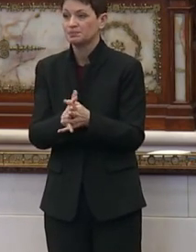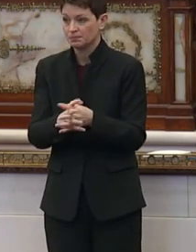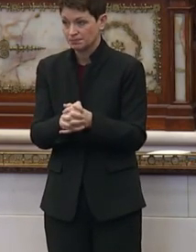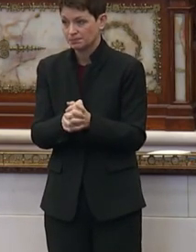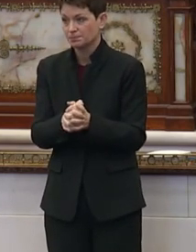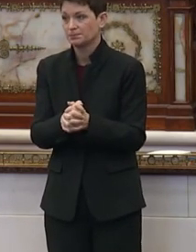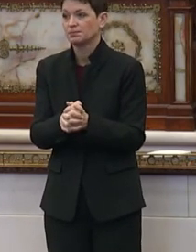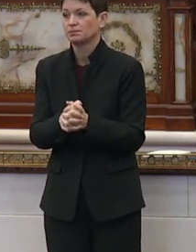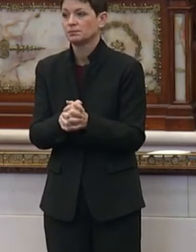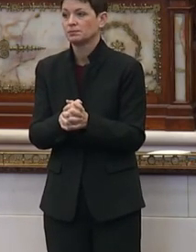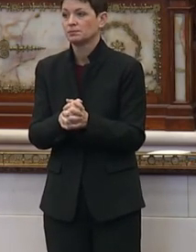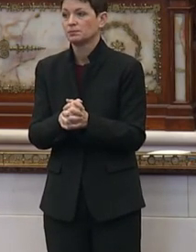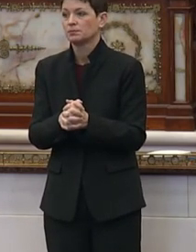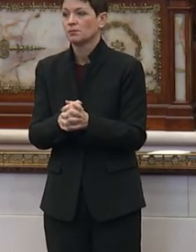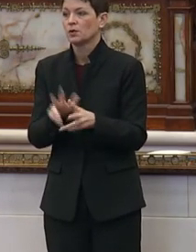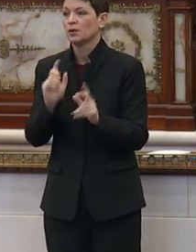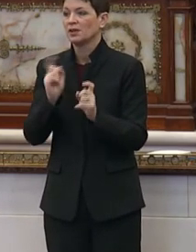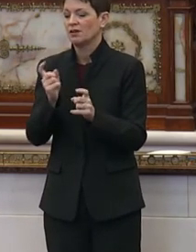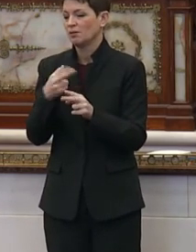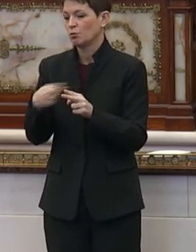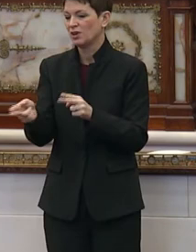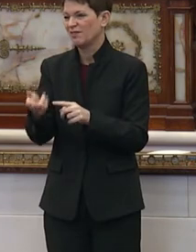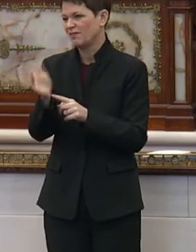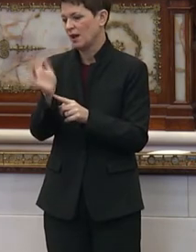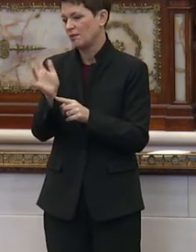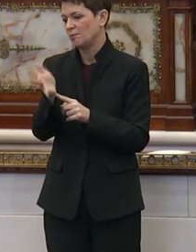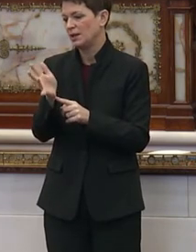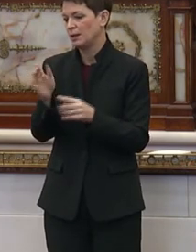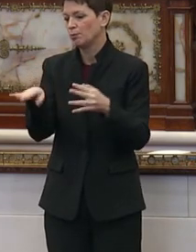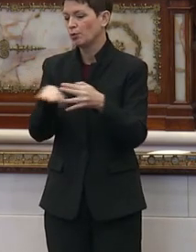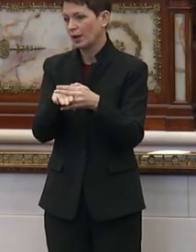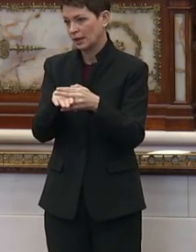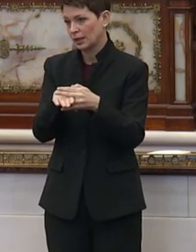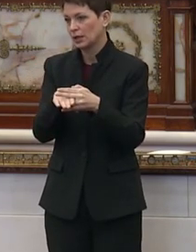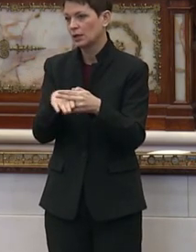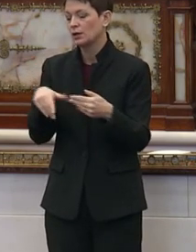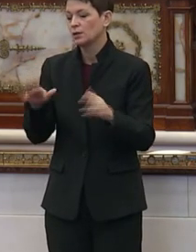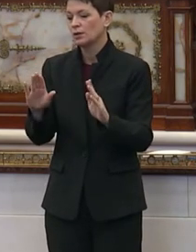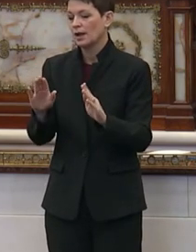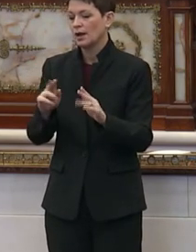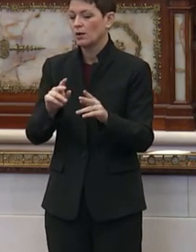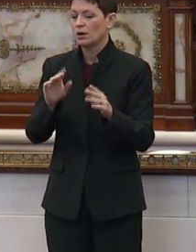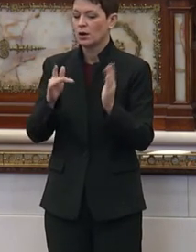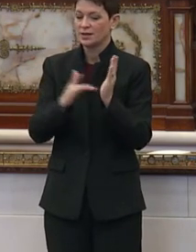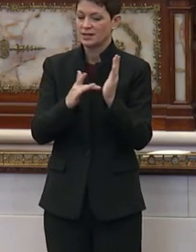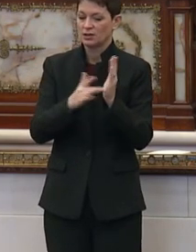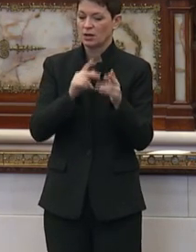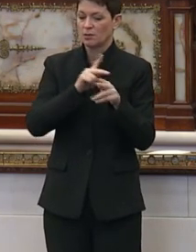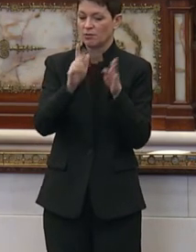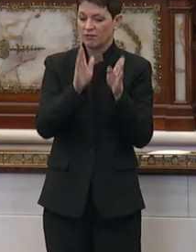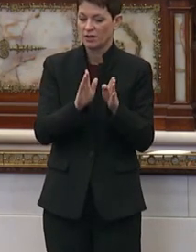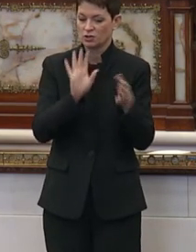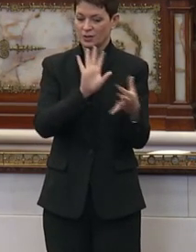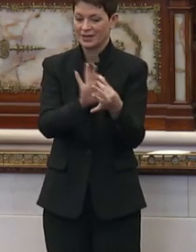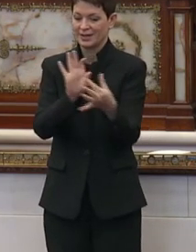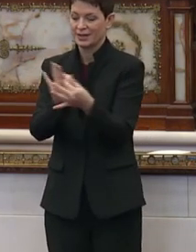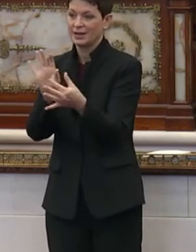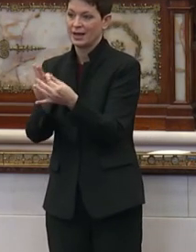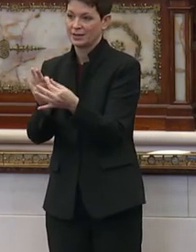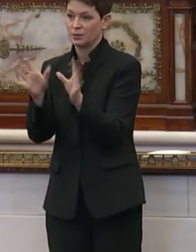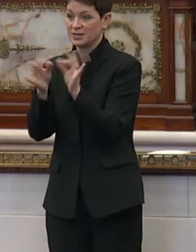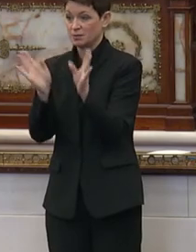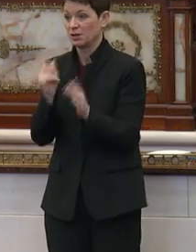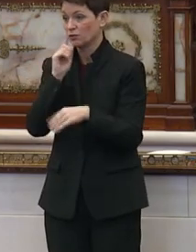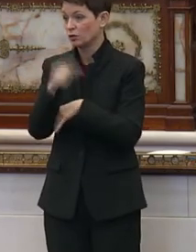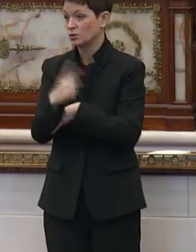our public comment session. So we're going to take a brief 5 to 10 minute break to allow our technology professionals to connect with our